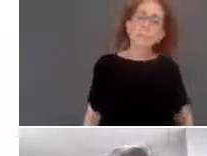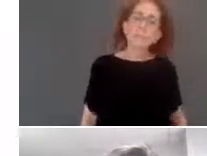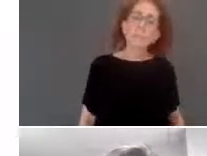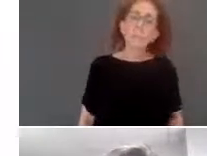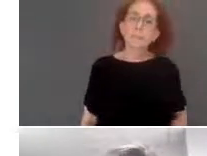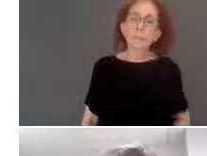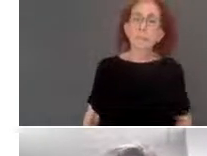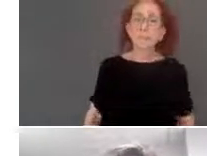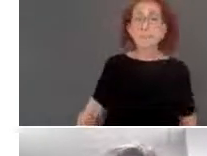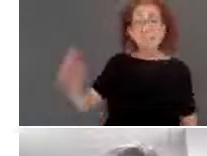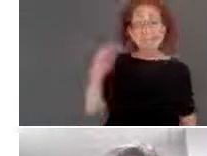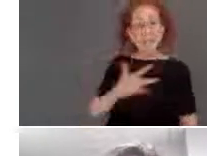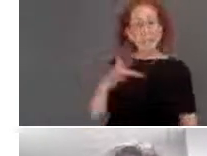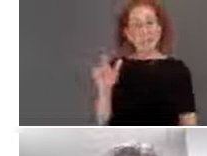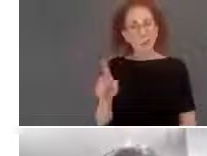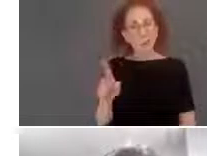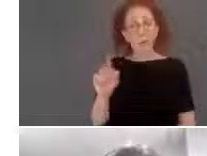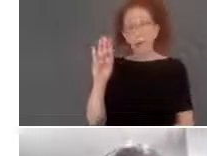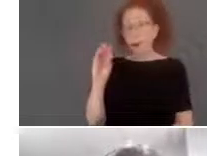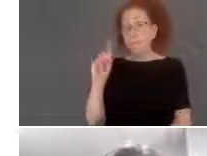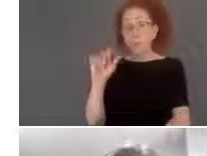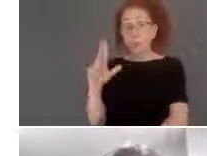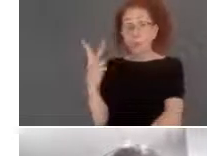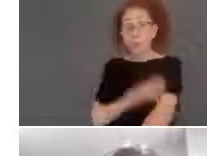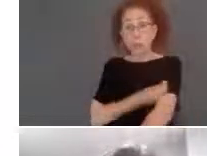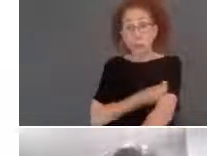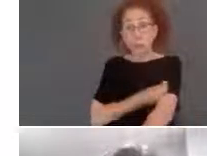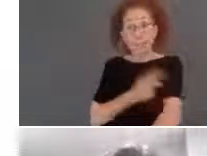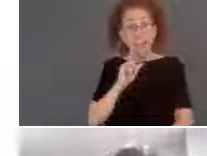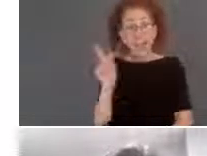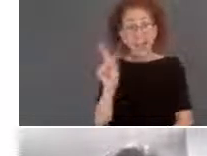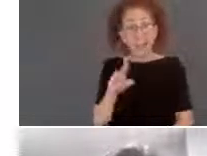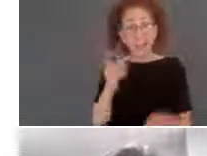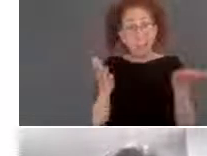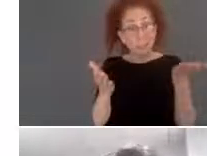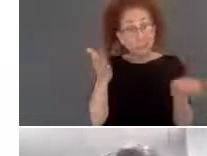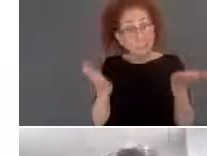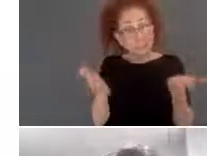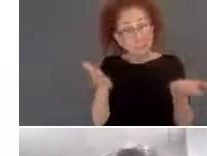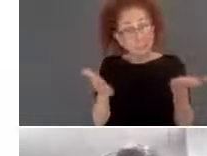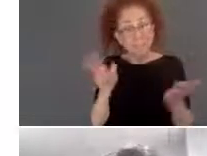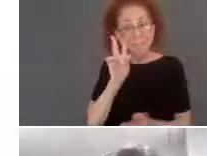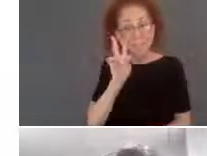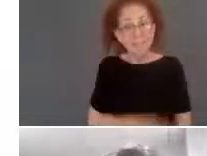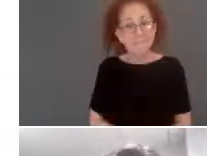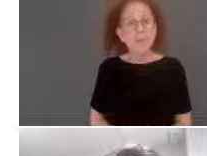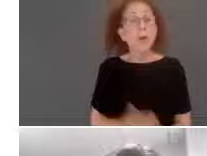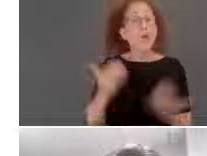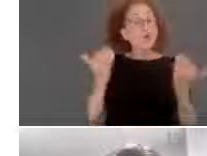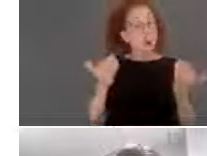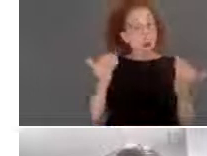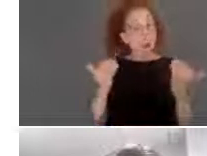The next question is, will I need a booster shot? And the answer is maybe. Right now, there's no